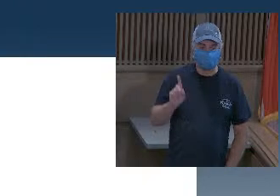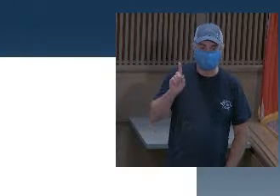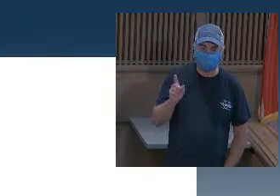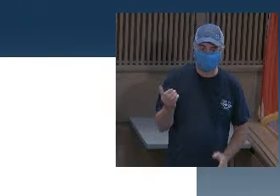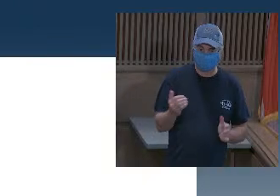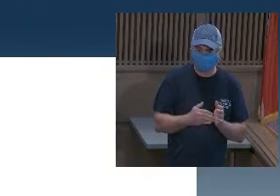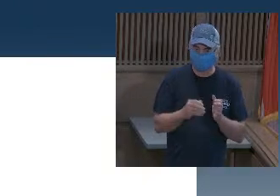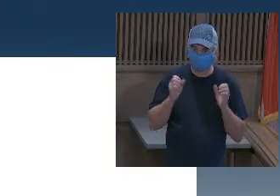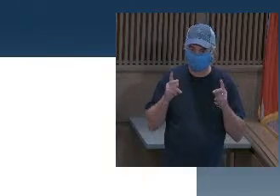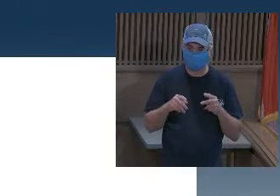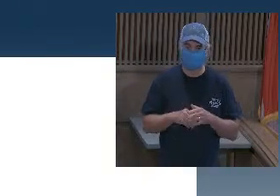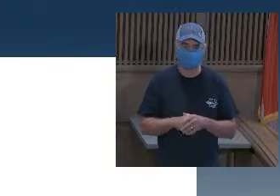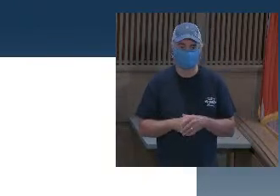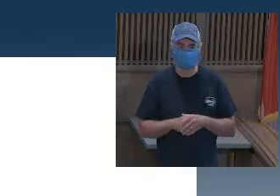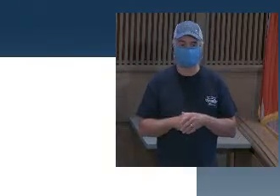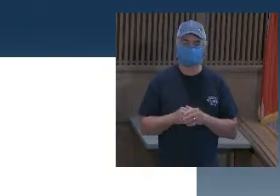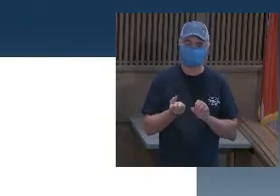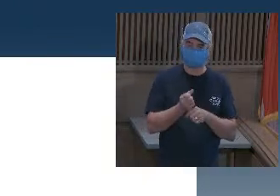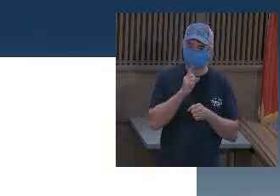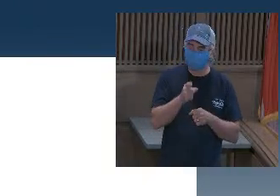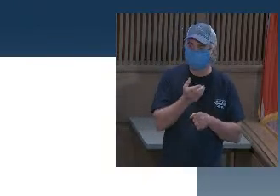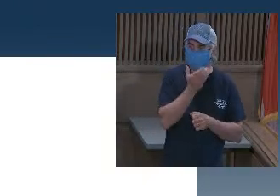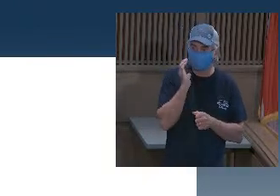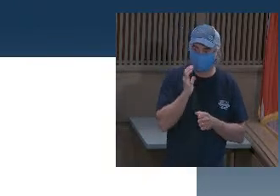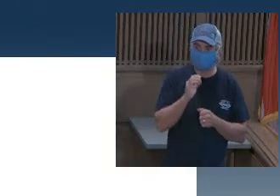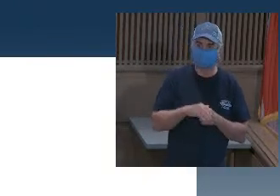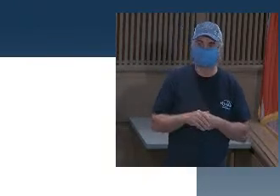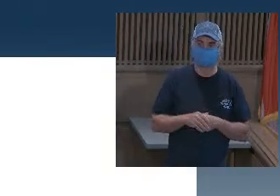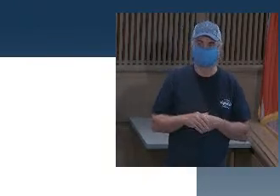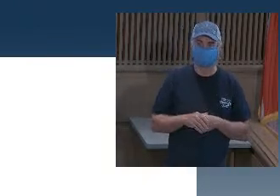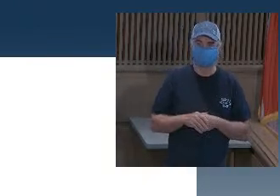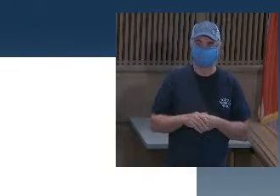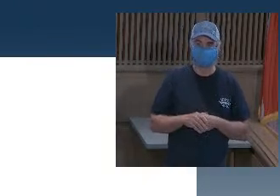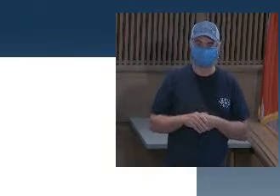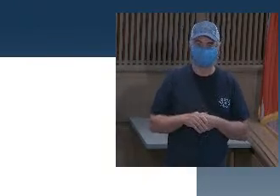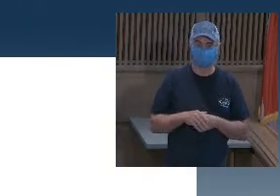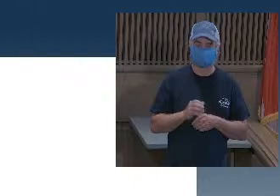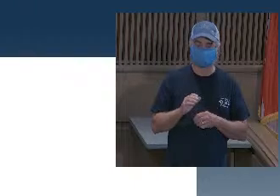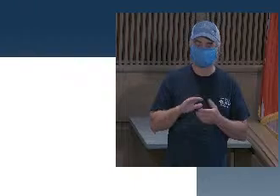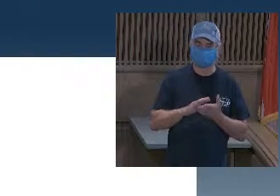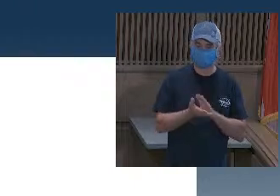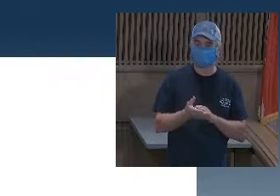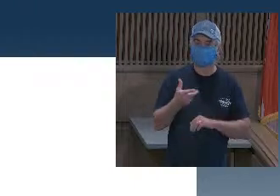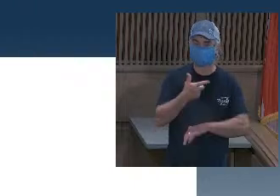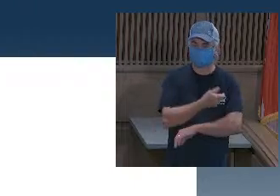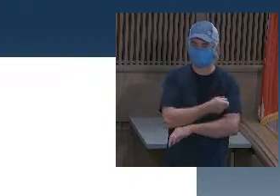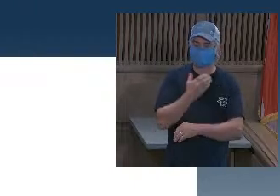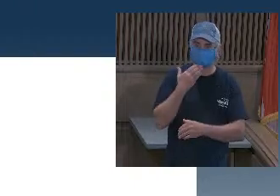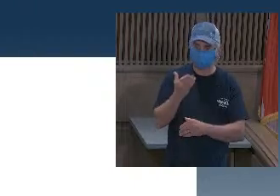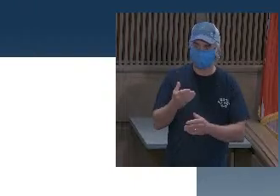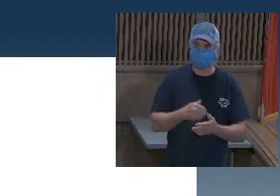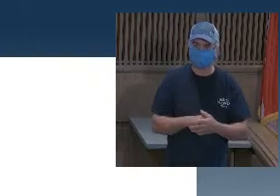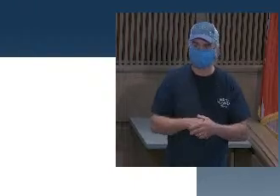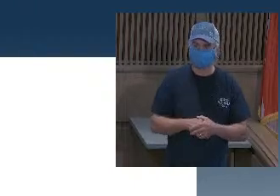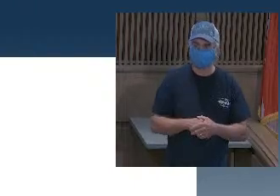this holiday. So mask up and definitely consider getting the vaccination. Again, thank you.